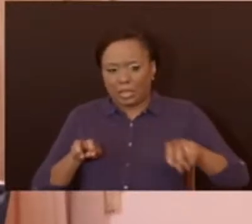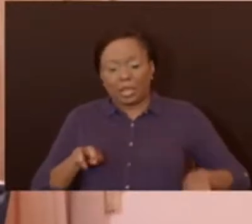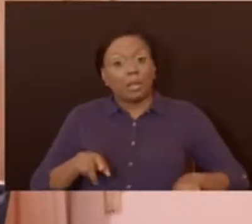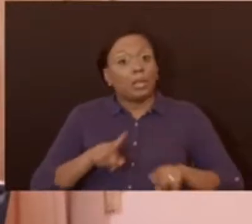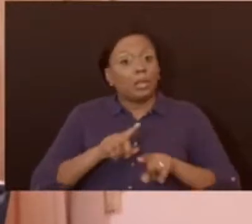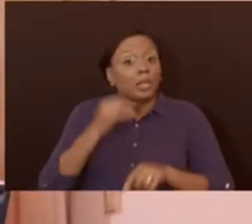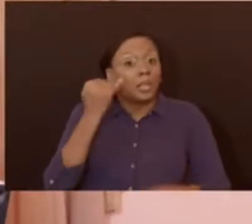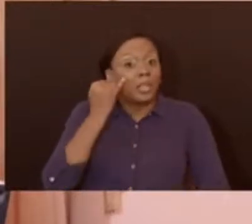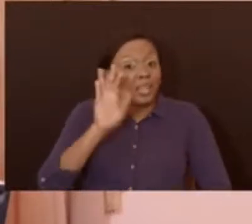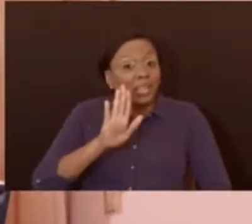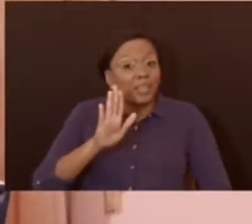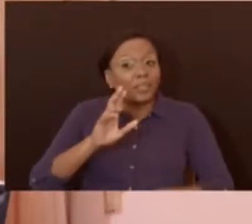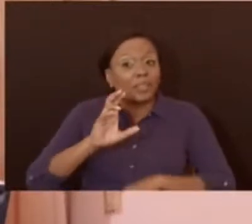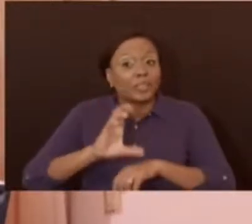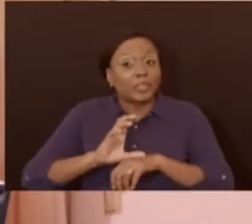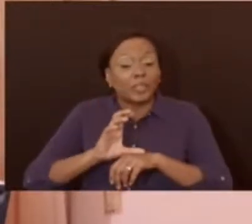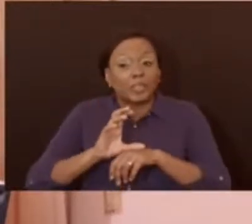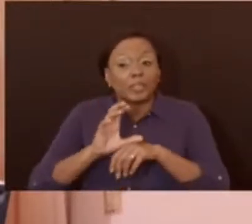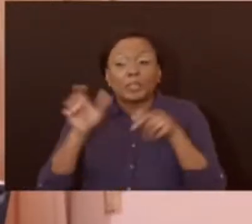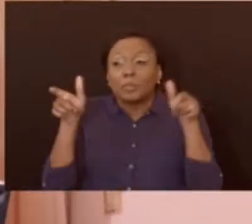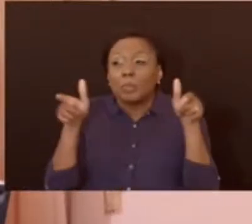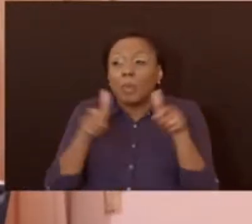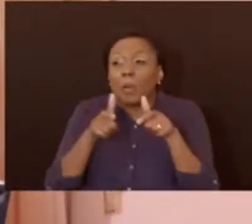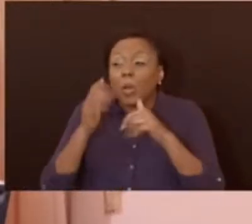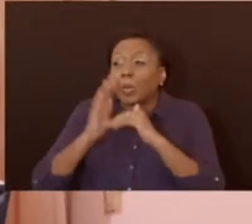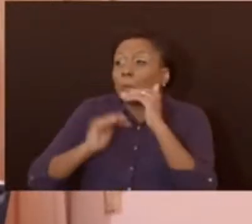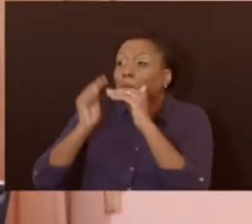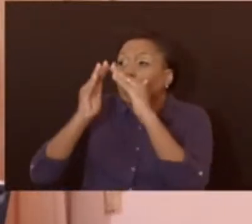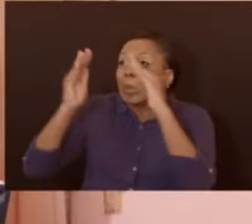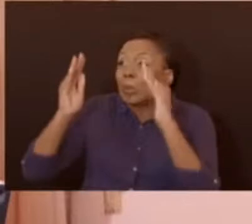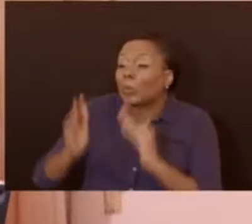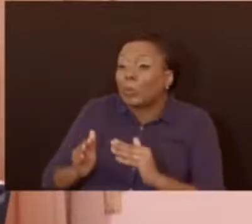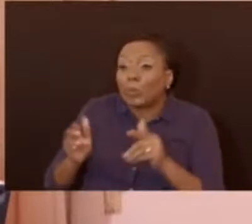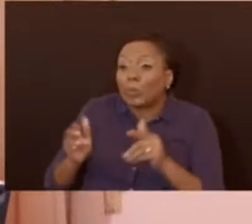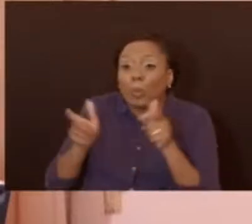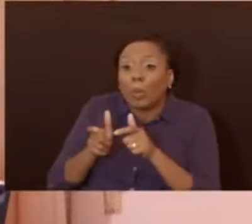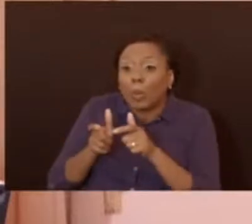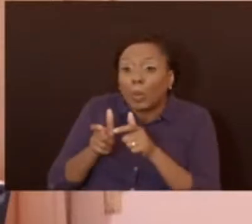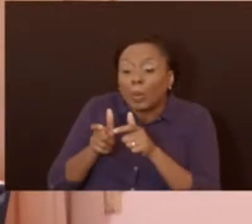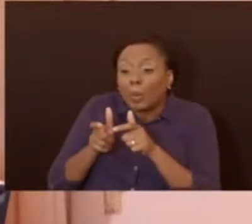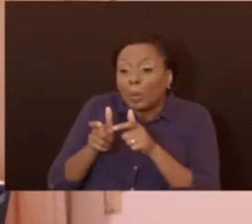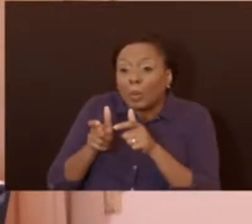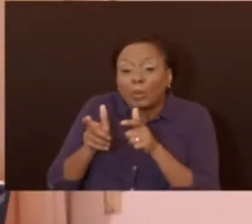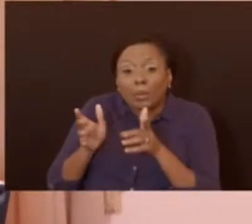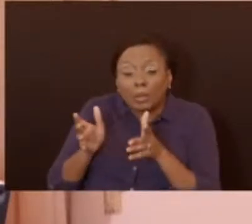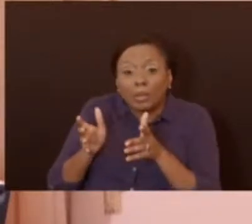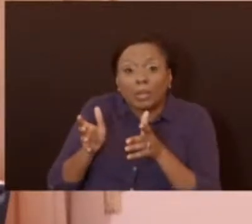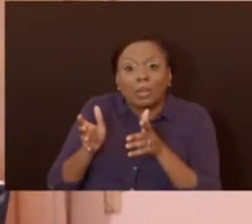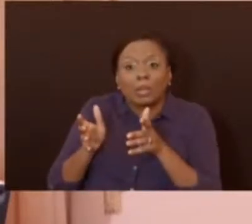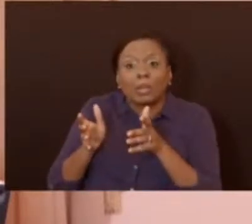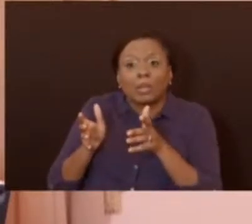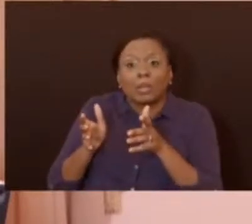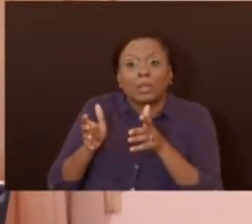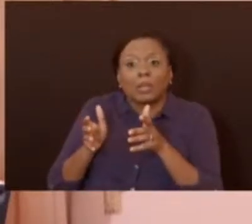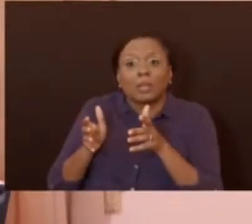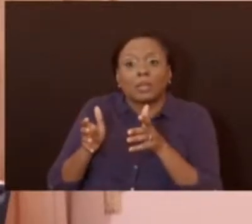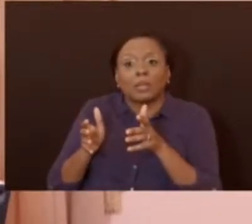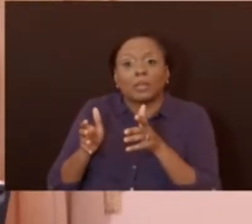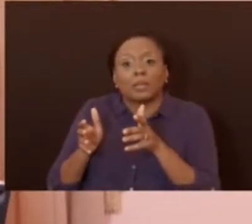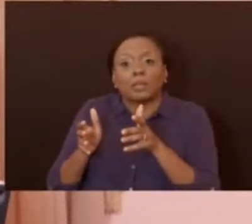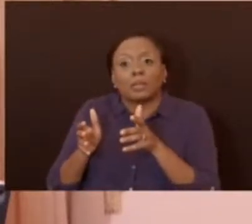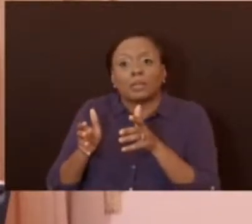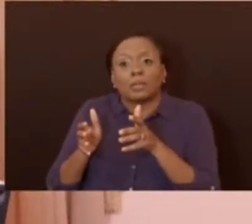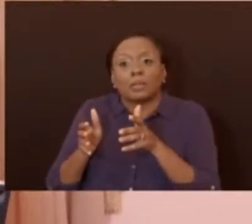building, a 6-foot distance between each member, each attendee at the church, could well see no more